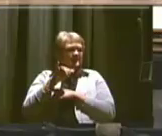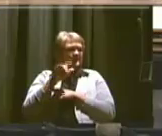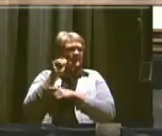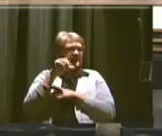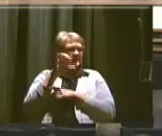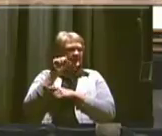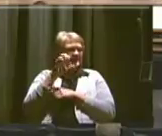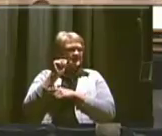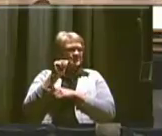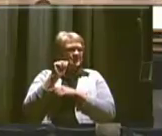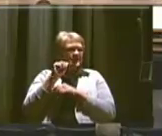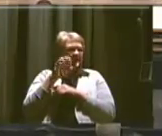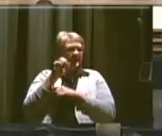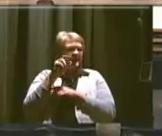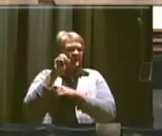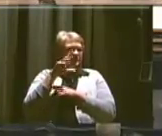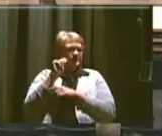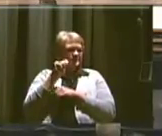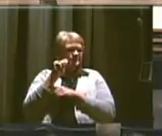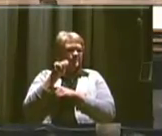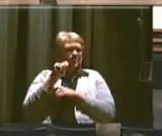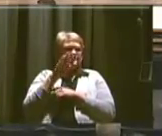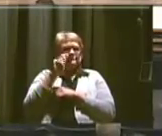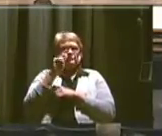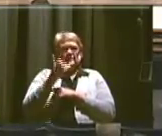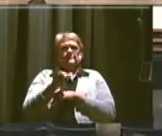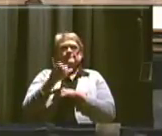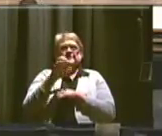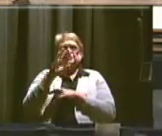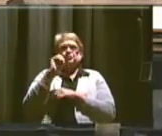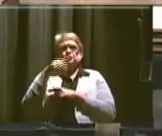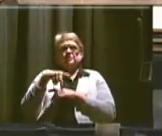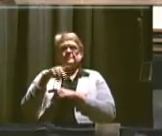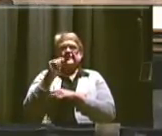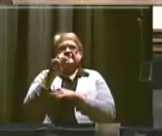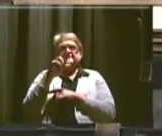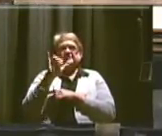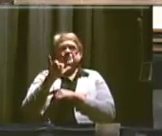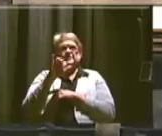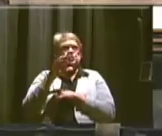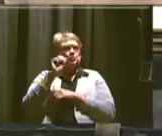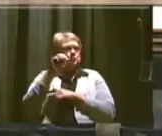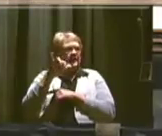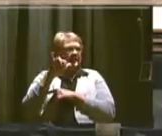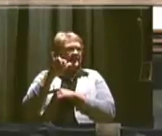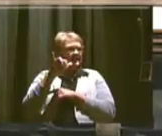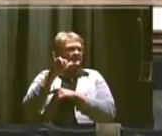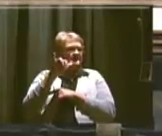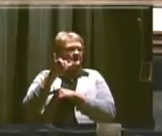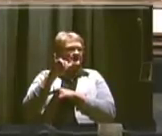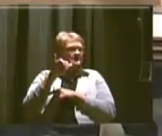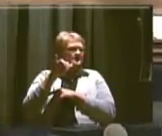Everett, Rick Capel, Becky Crump, and Terry Ray on the stage for this presentation.